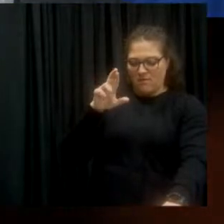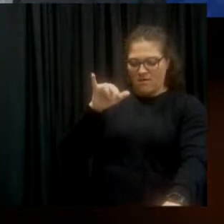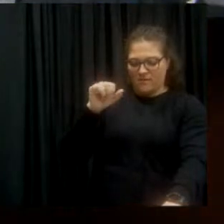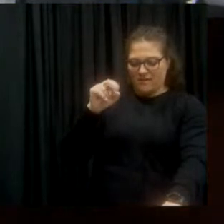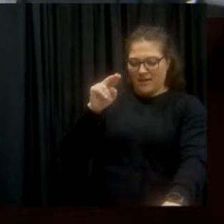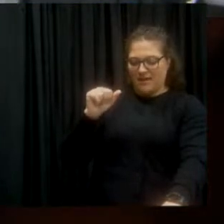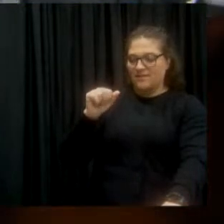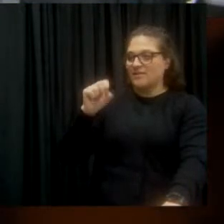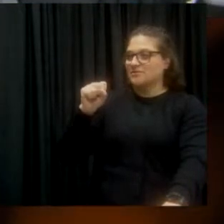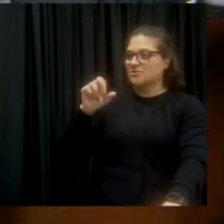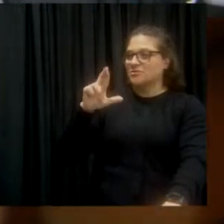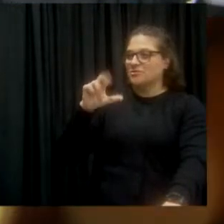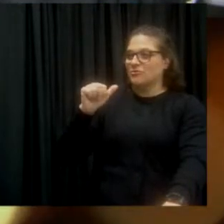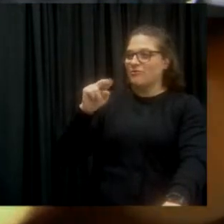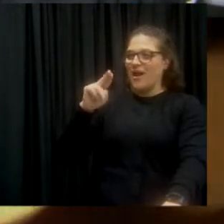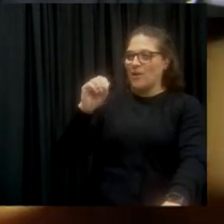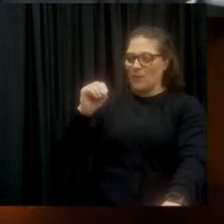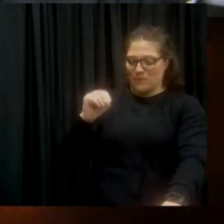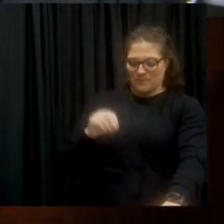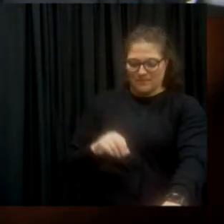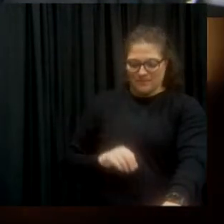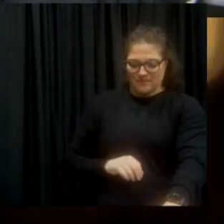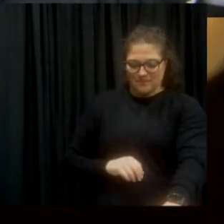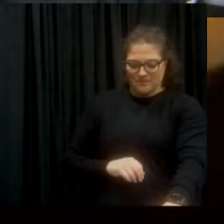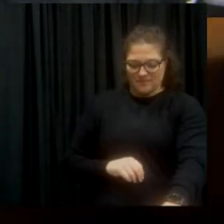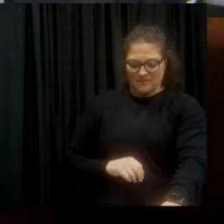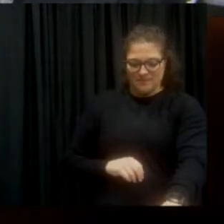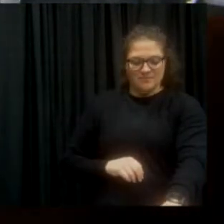Mariana Serrano.